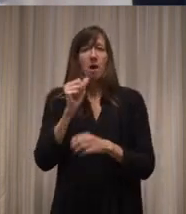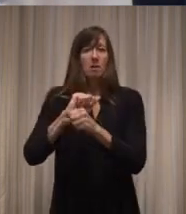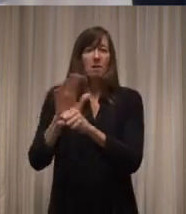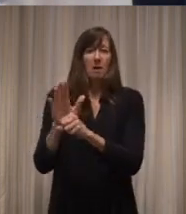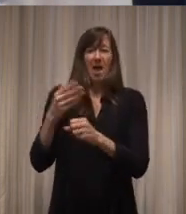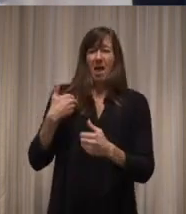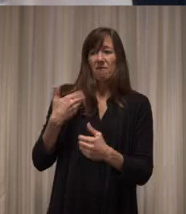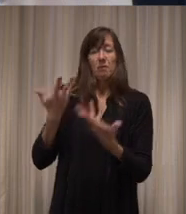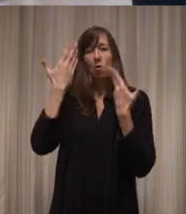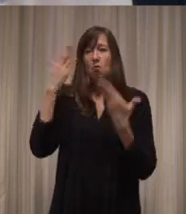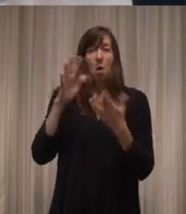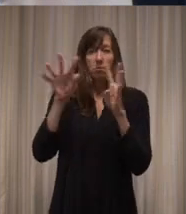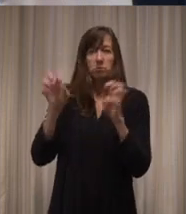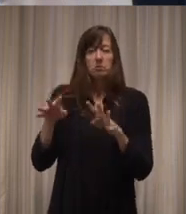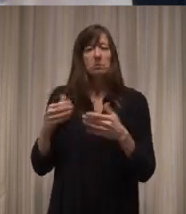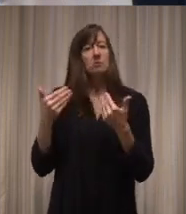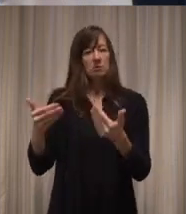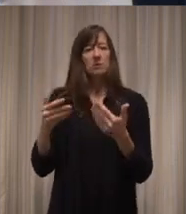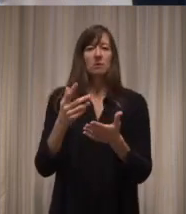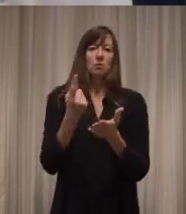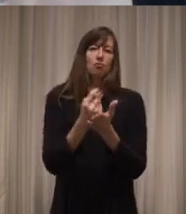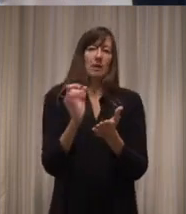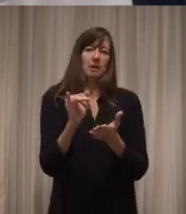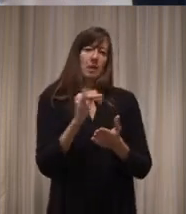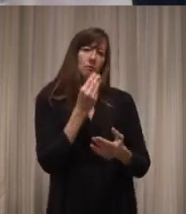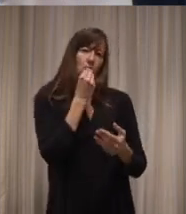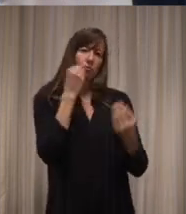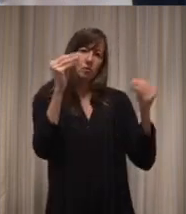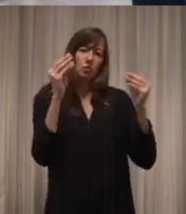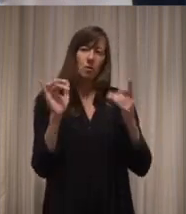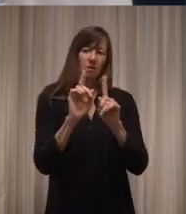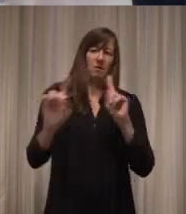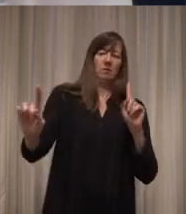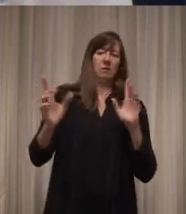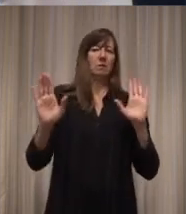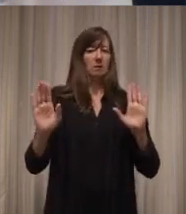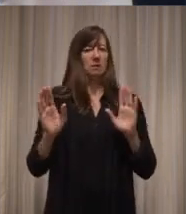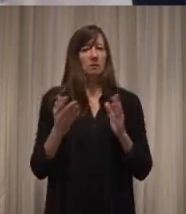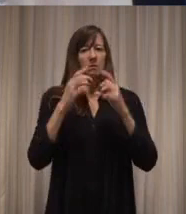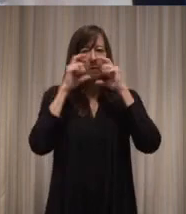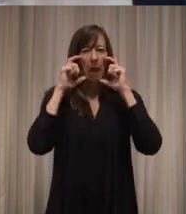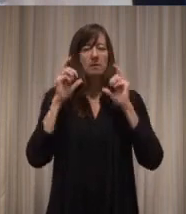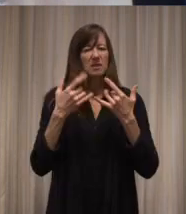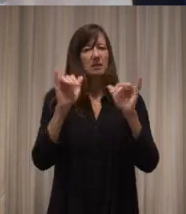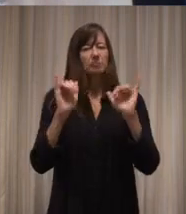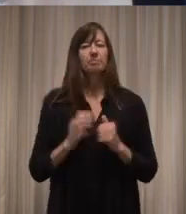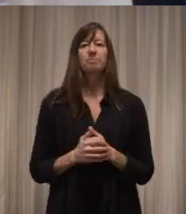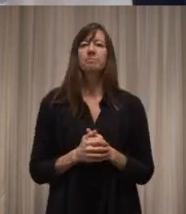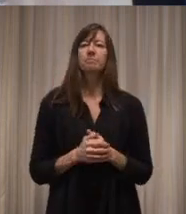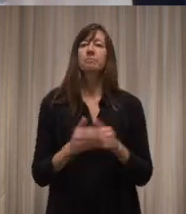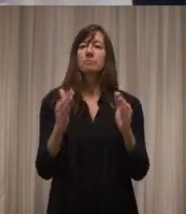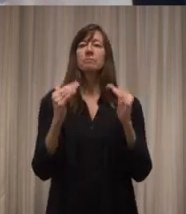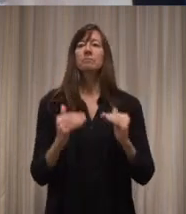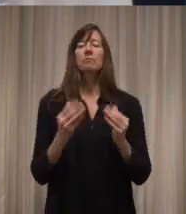So those are the high points for the COVID update. We continue to get a lot of